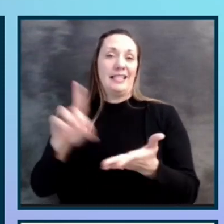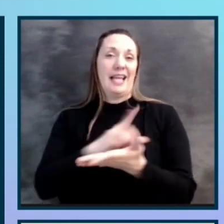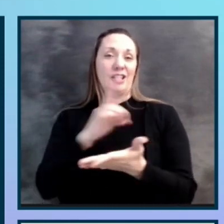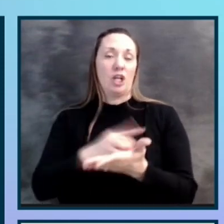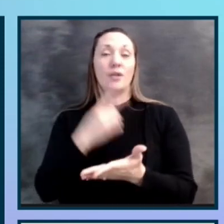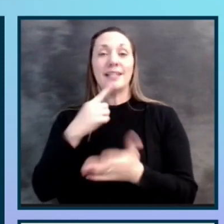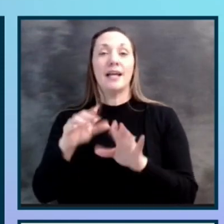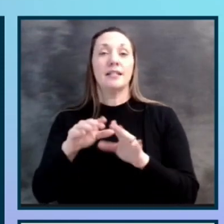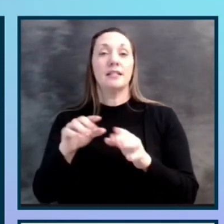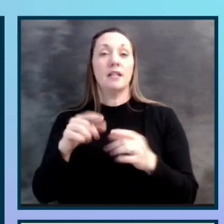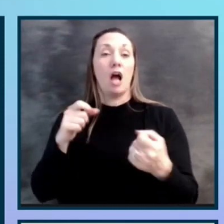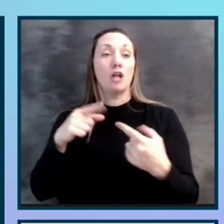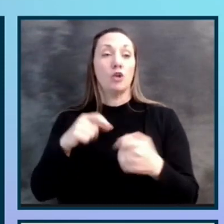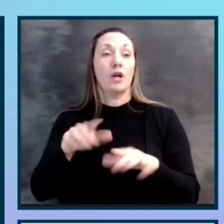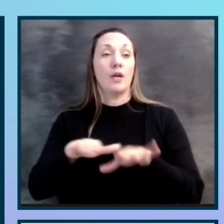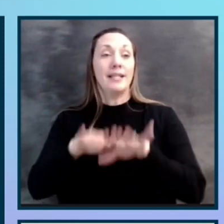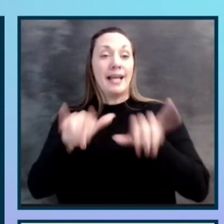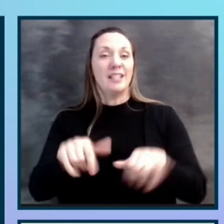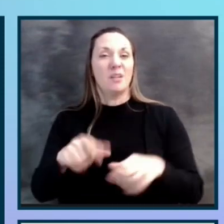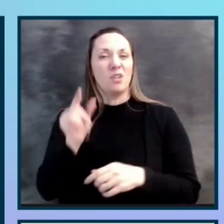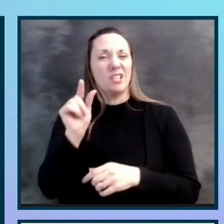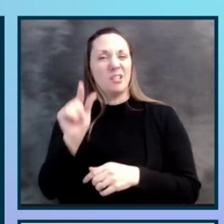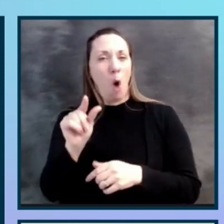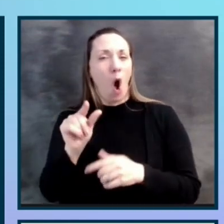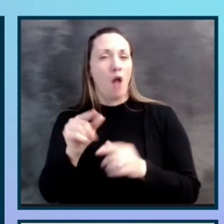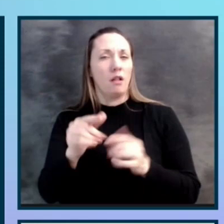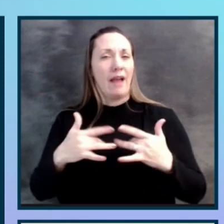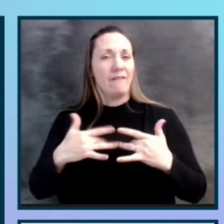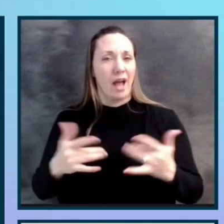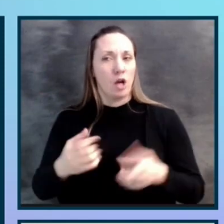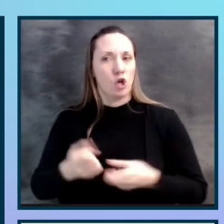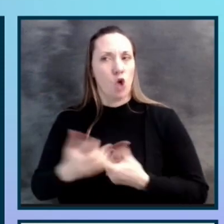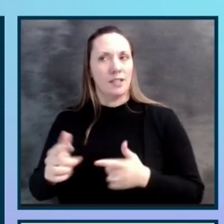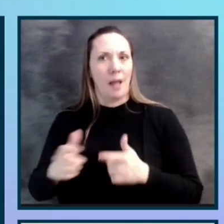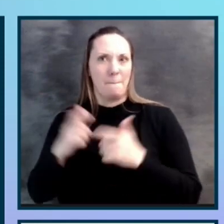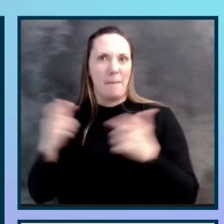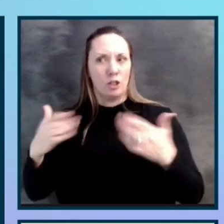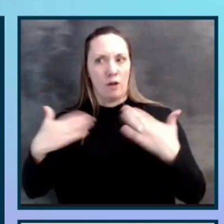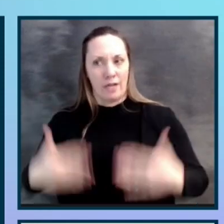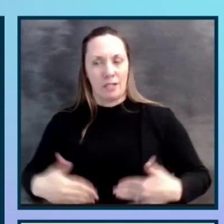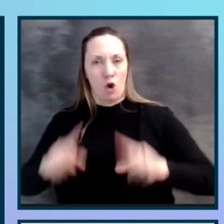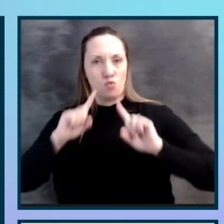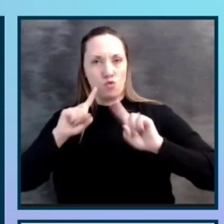system where a minor event causes a major physical reaction, but